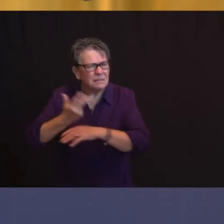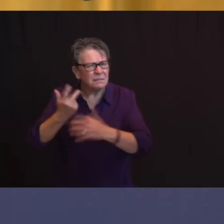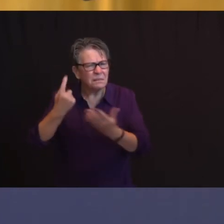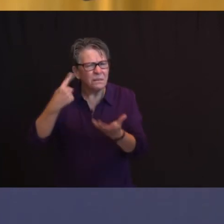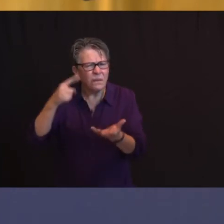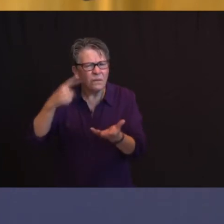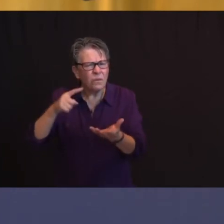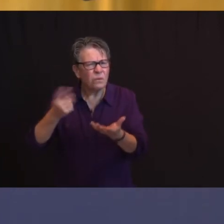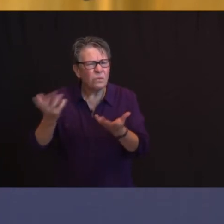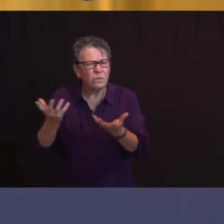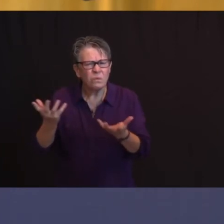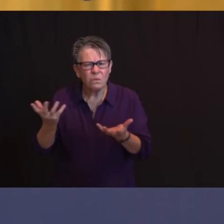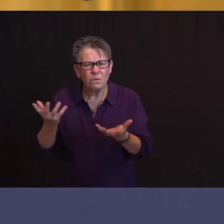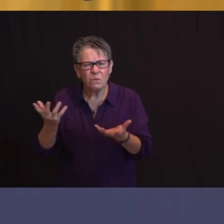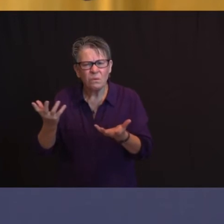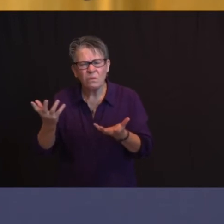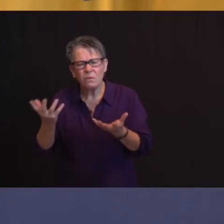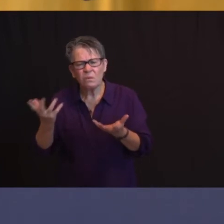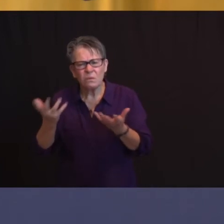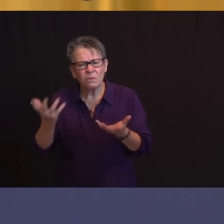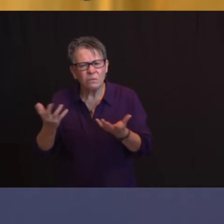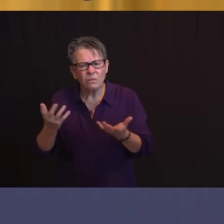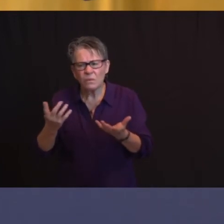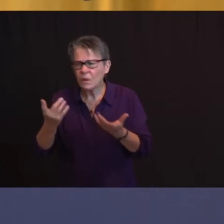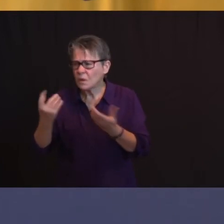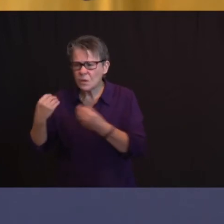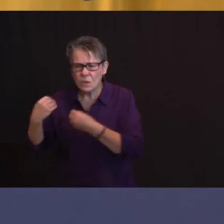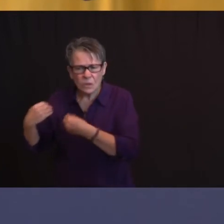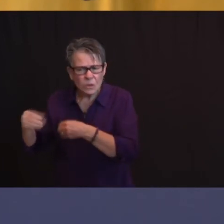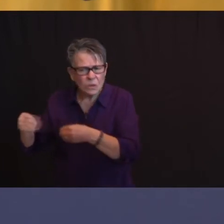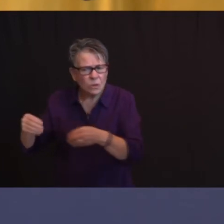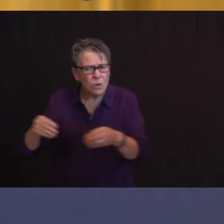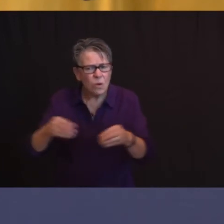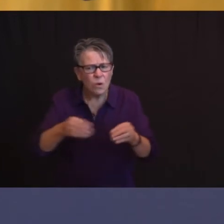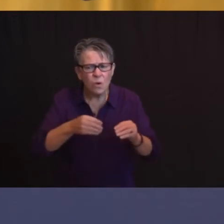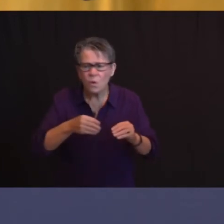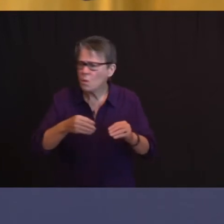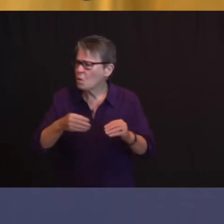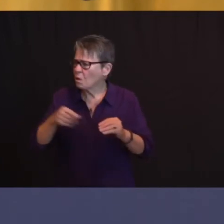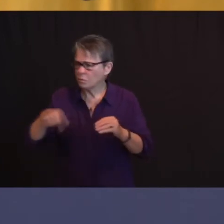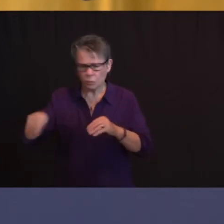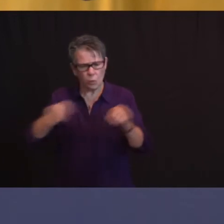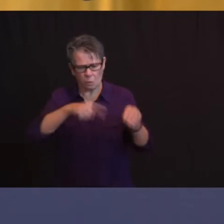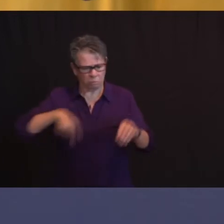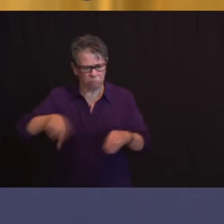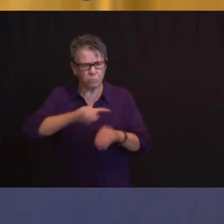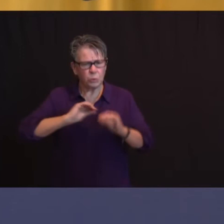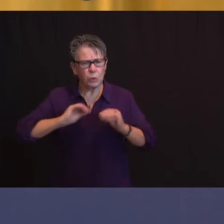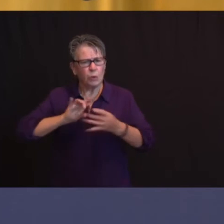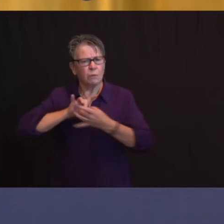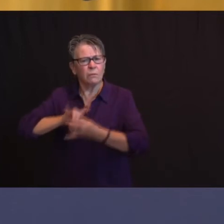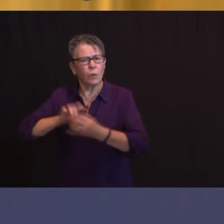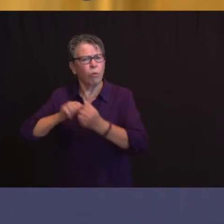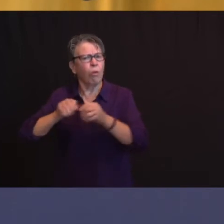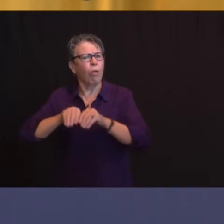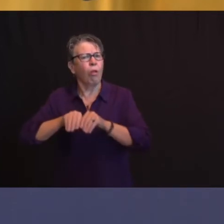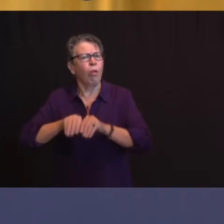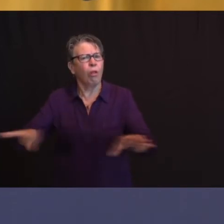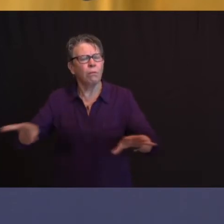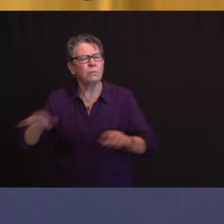no link. What's the logic? Second question here. With cases rising